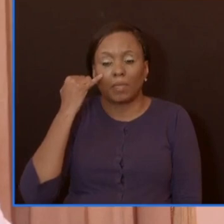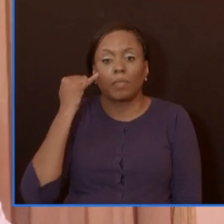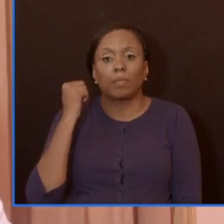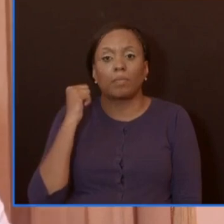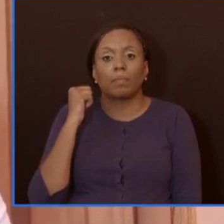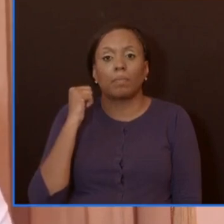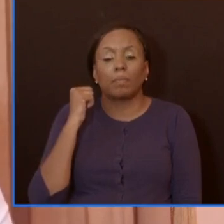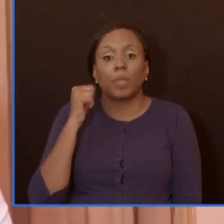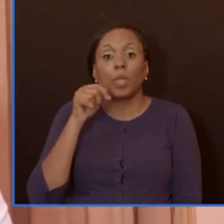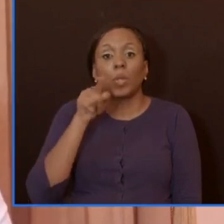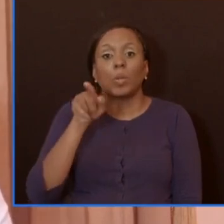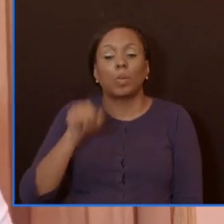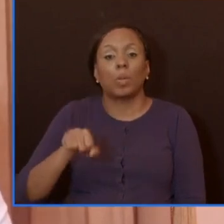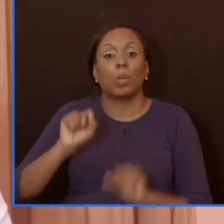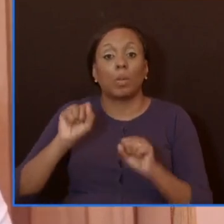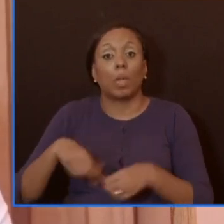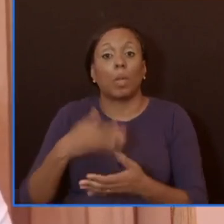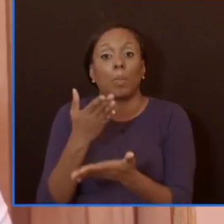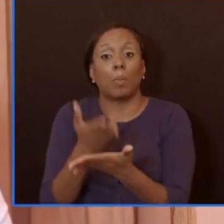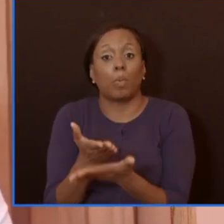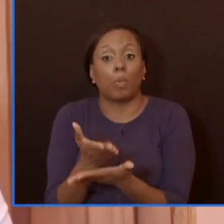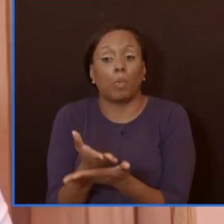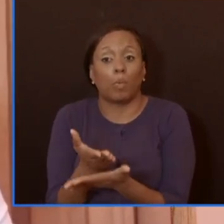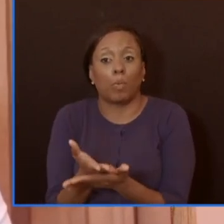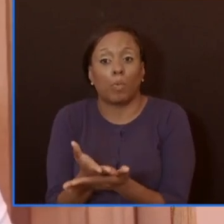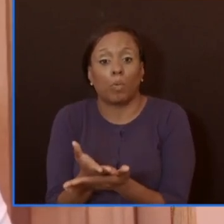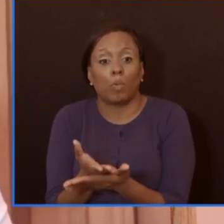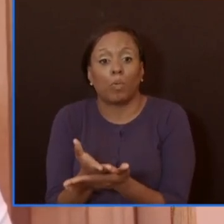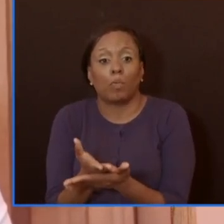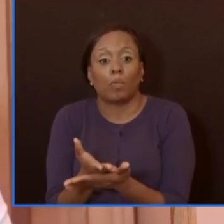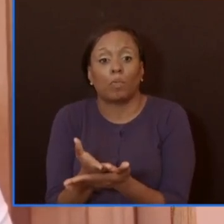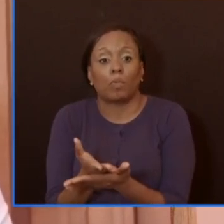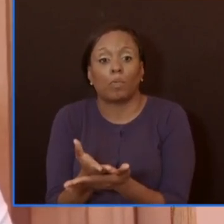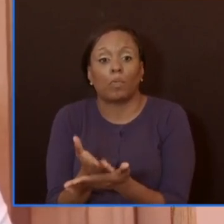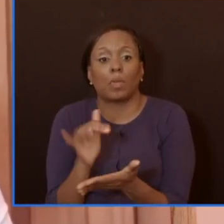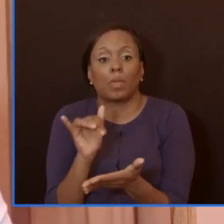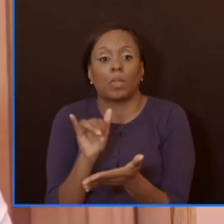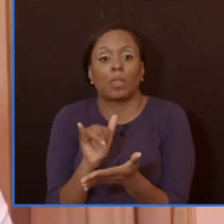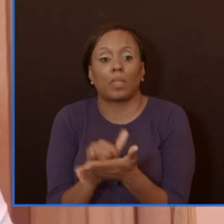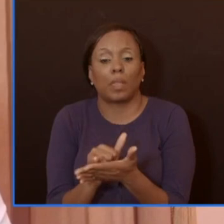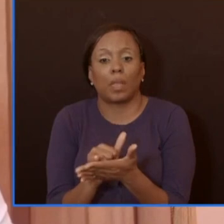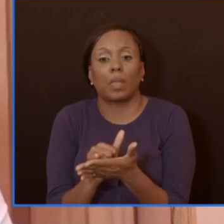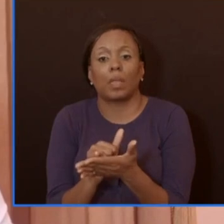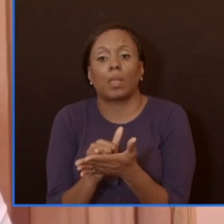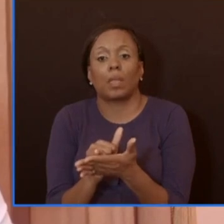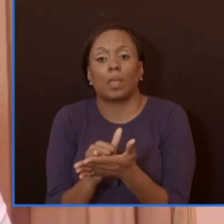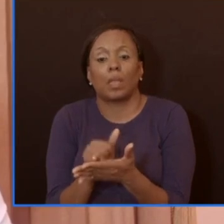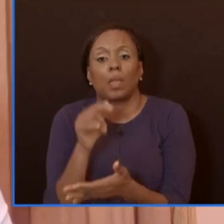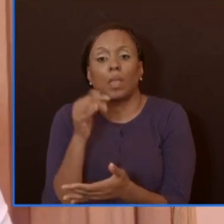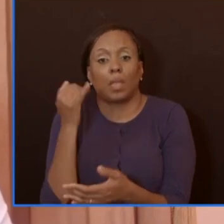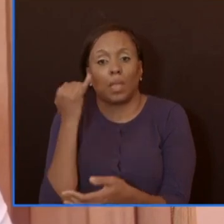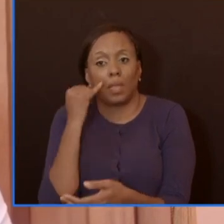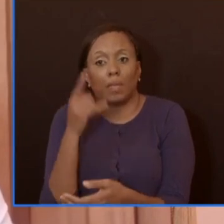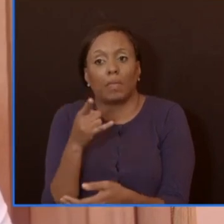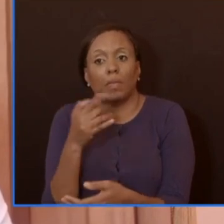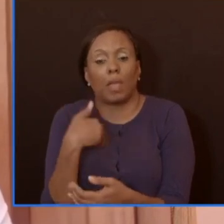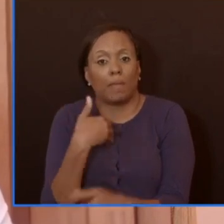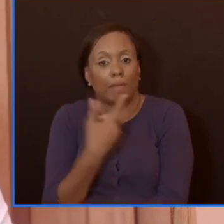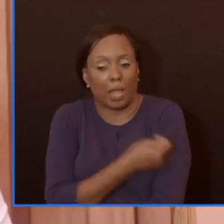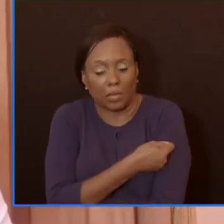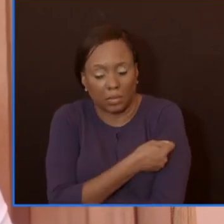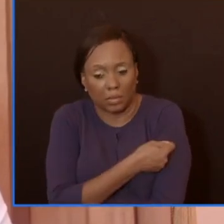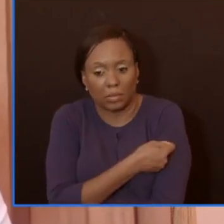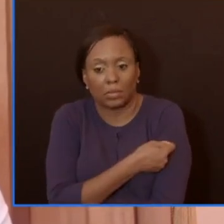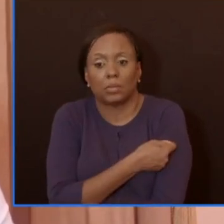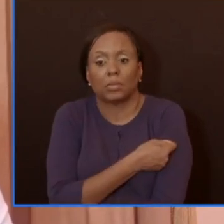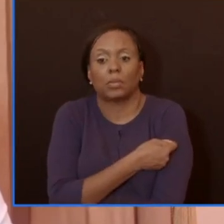as we can show that the death or serious disability came as a result of the vaccine. That is not a question